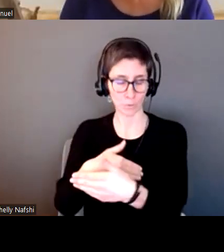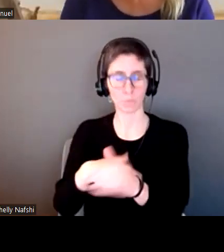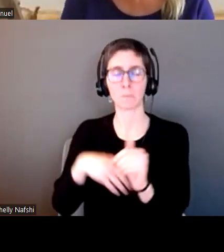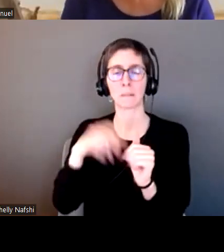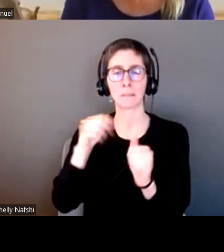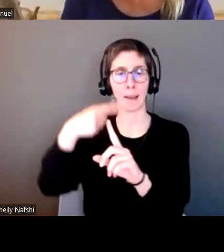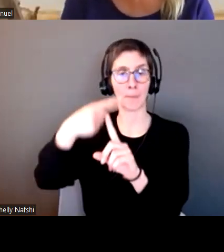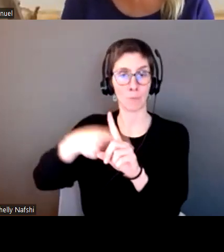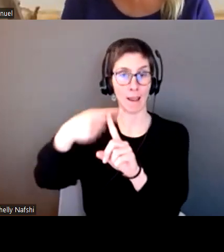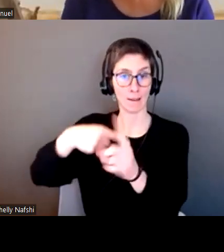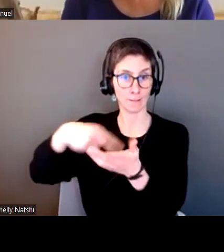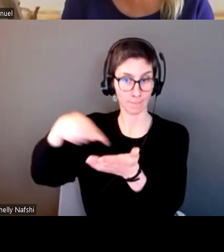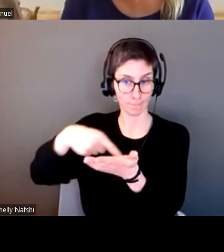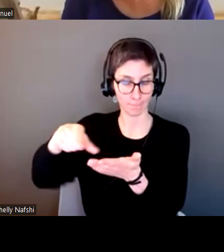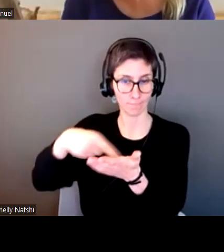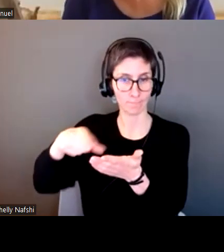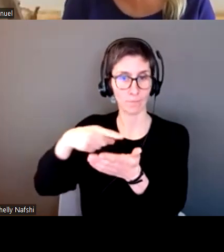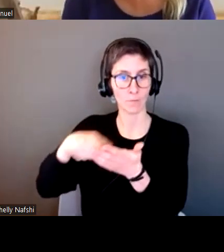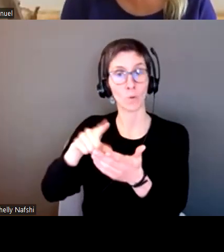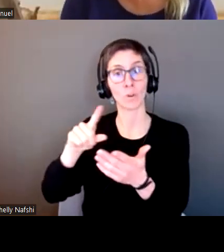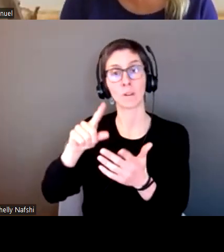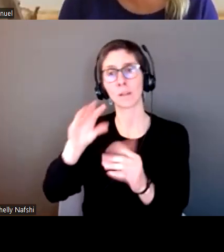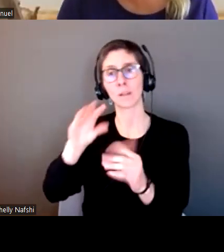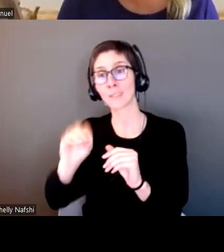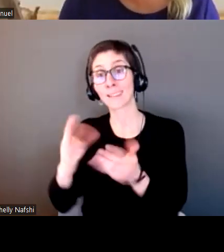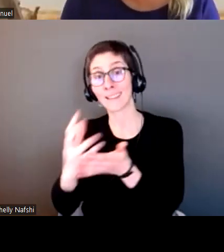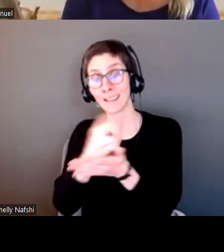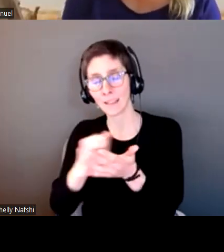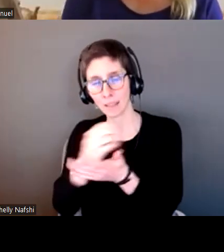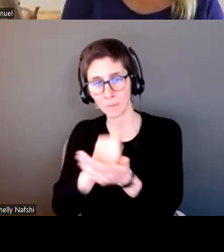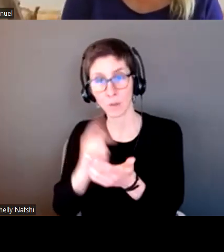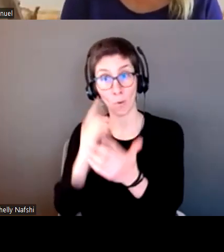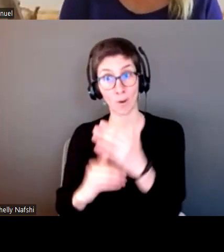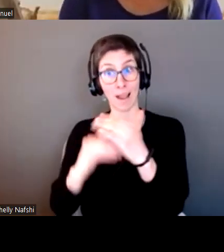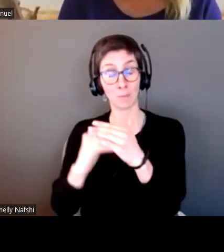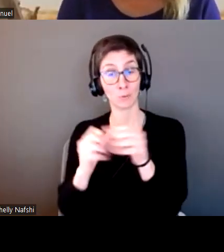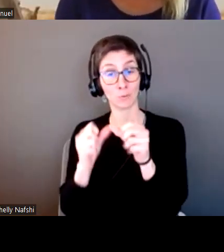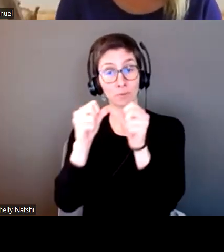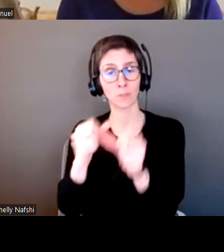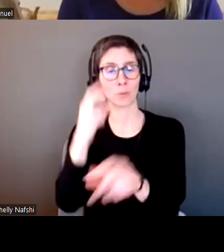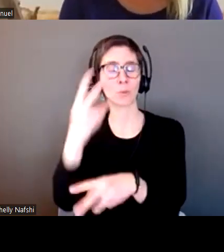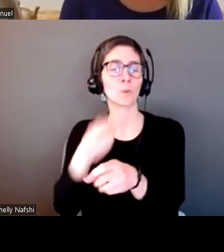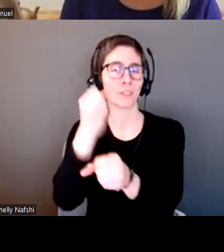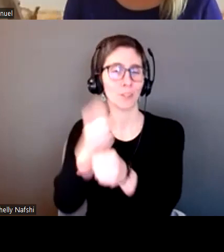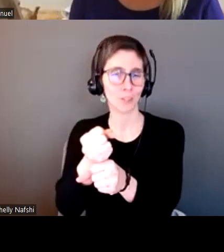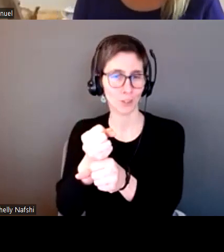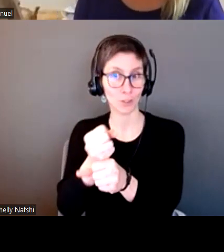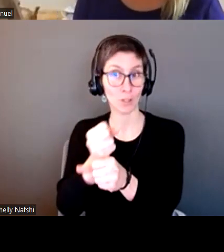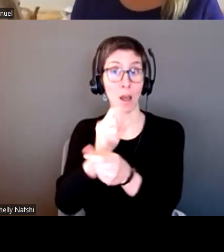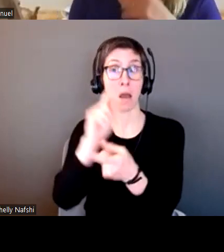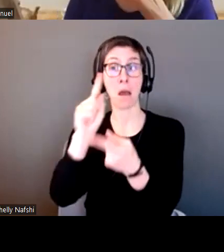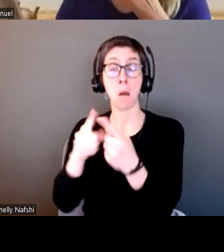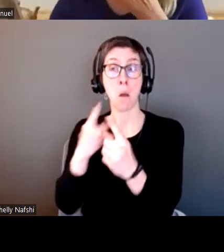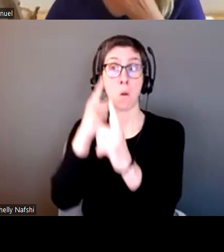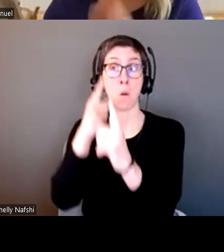income for up to 2 years while they build and regain independence, both financially and within their goals, and go